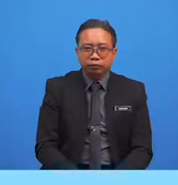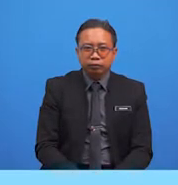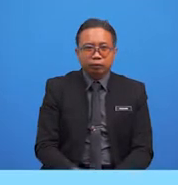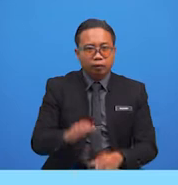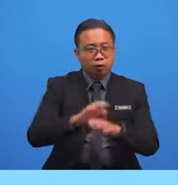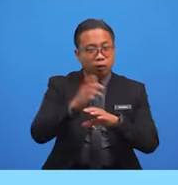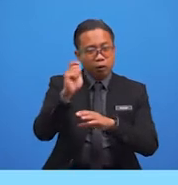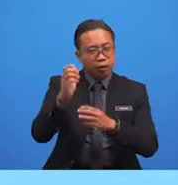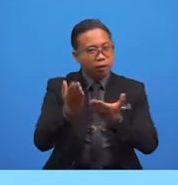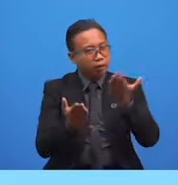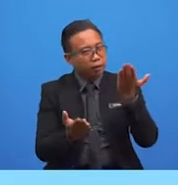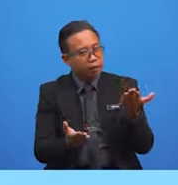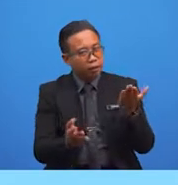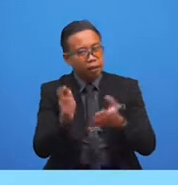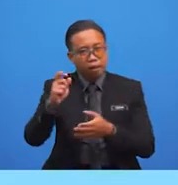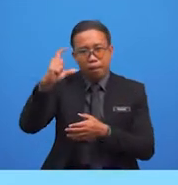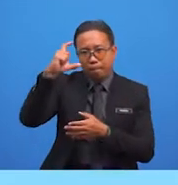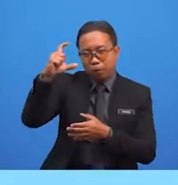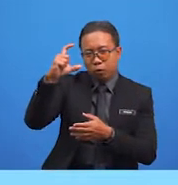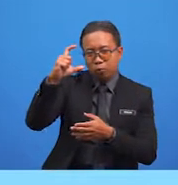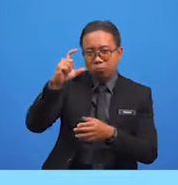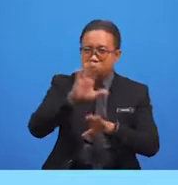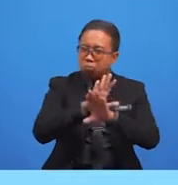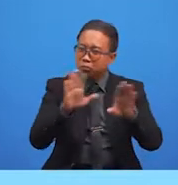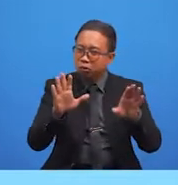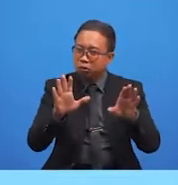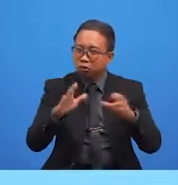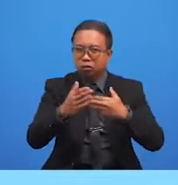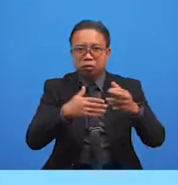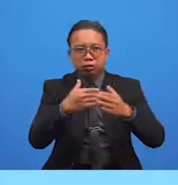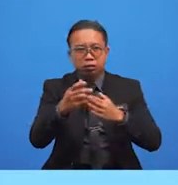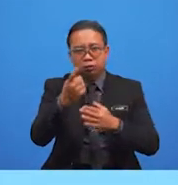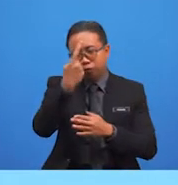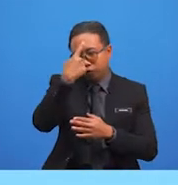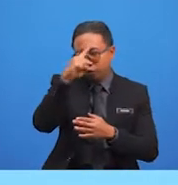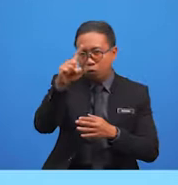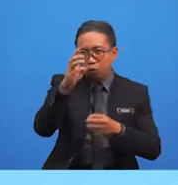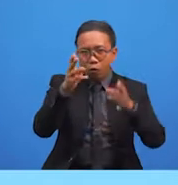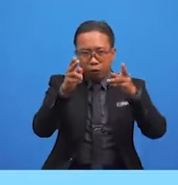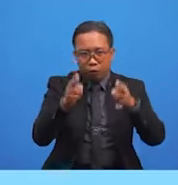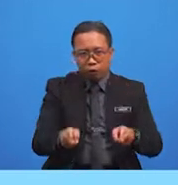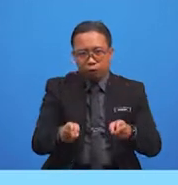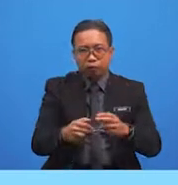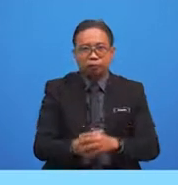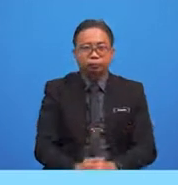On the other hand, the moon isn't a very comfortable place for human beings.